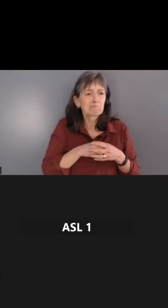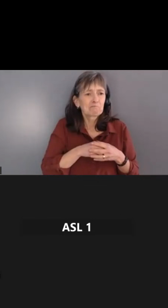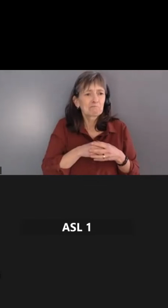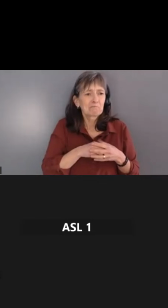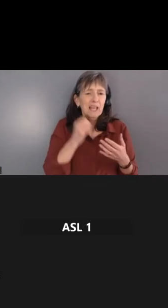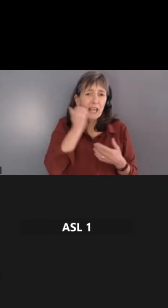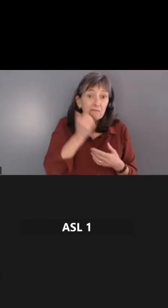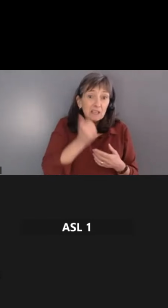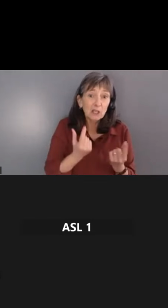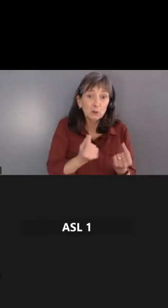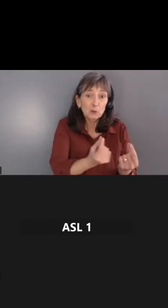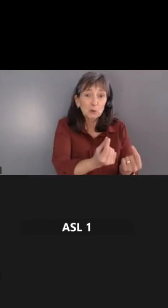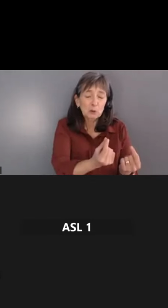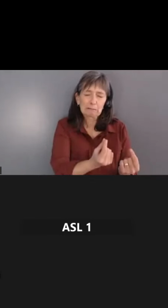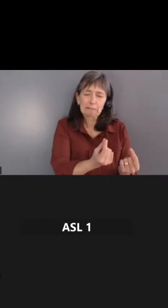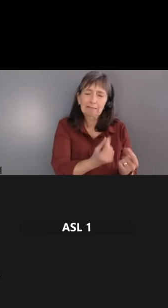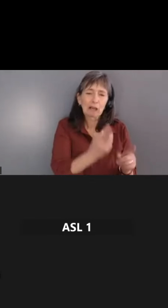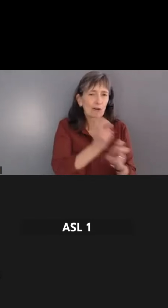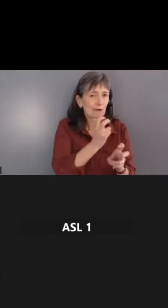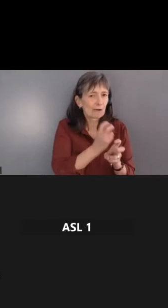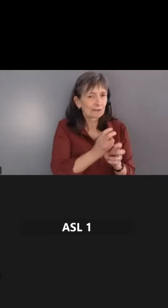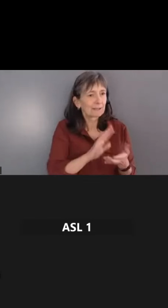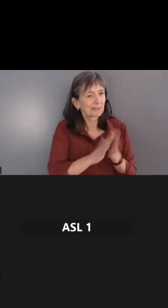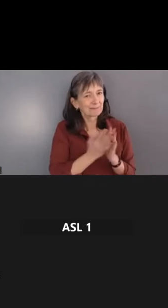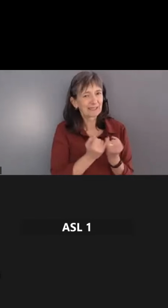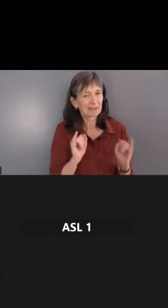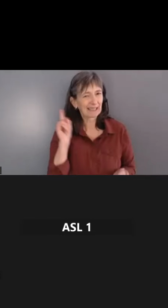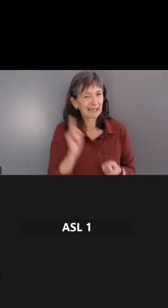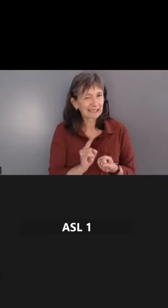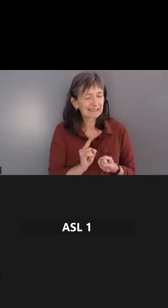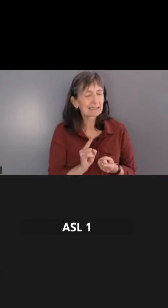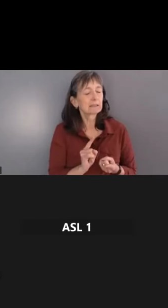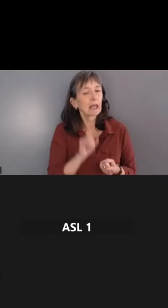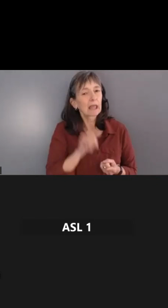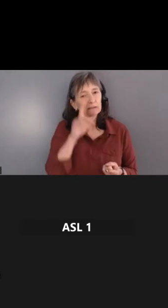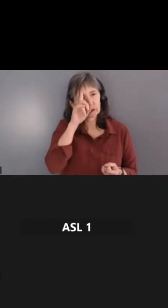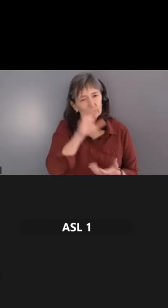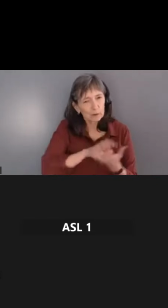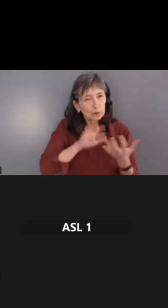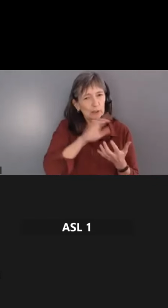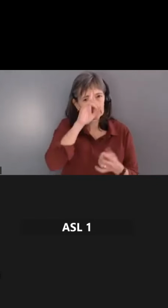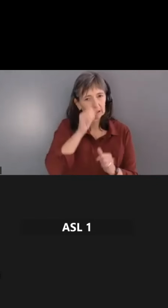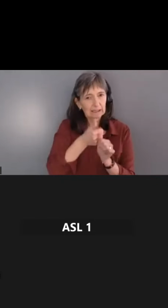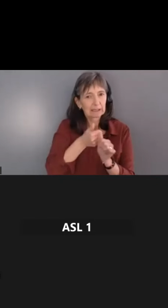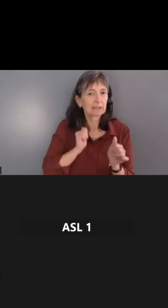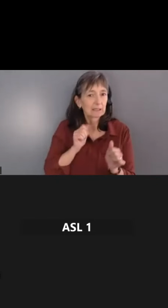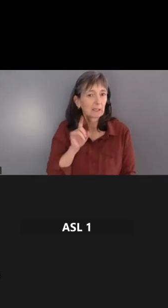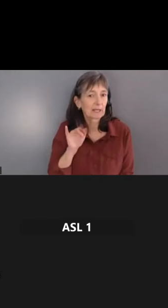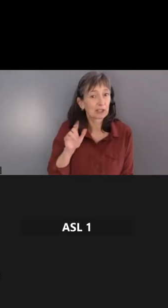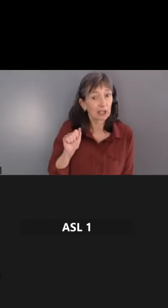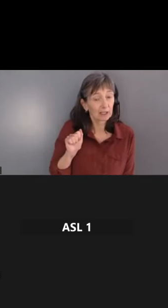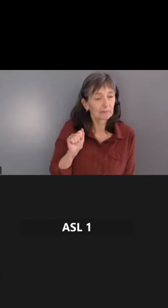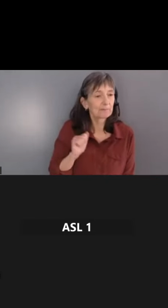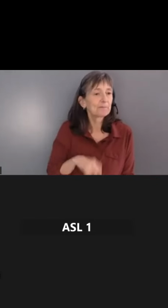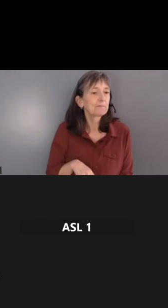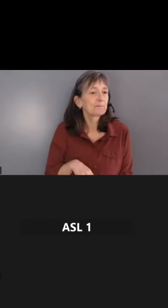everyday activities and live independently. The deterioration in cognitive function caused by dementia goes beyond what might be